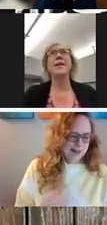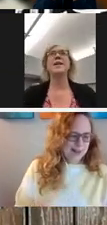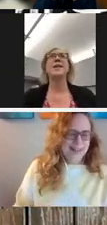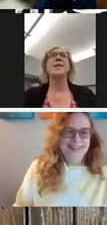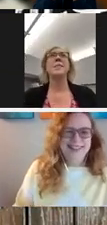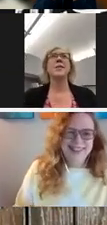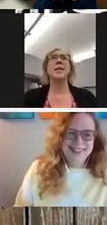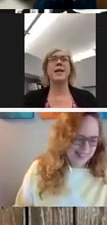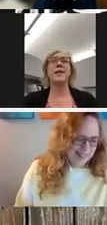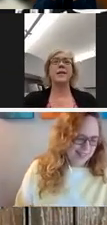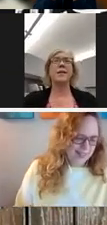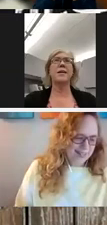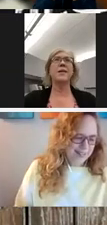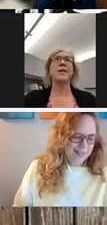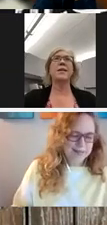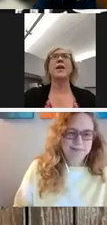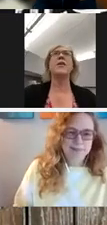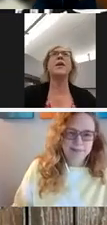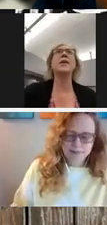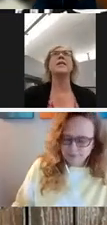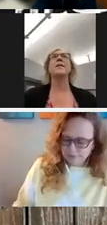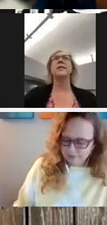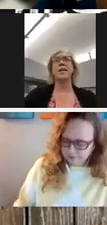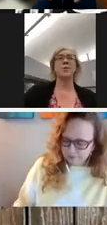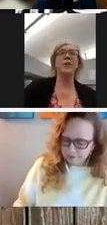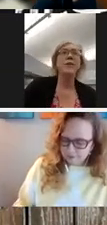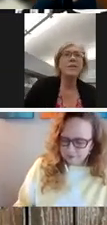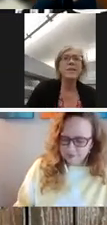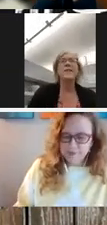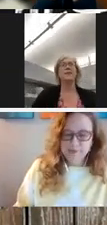I think. Going back to the question